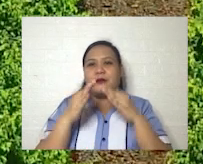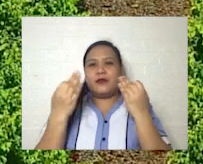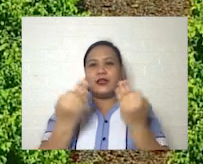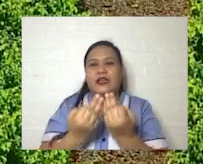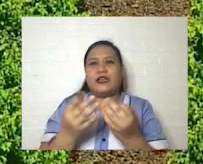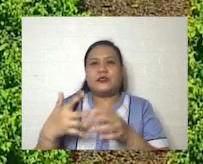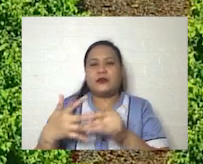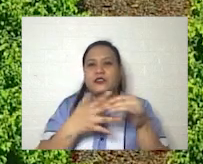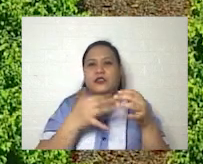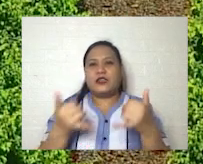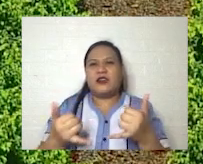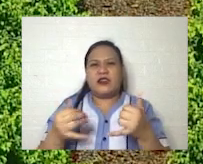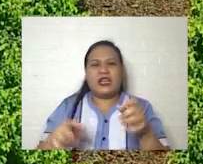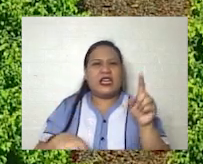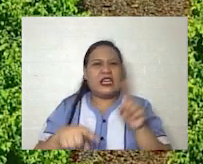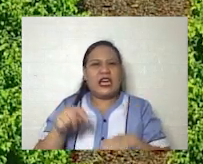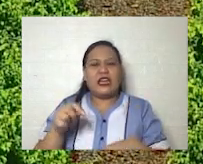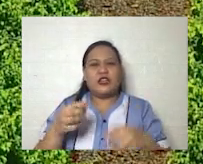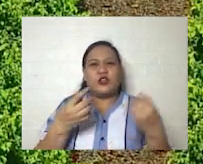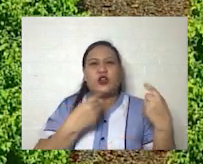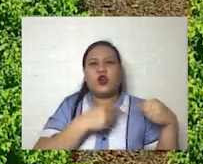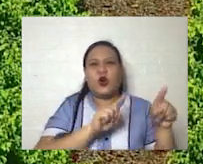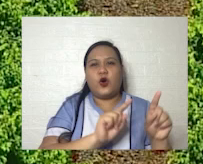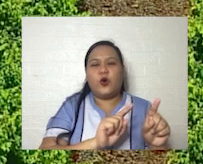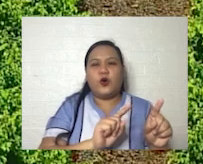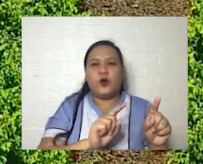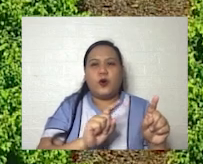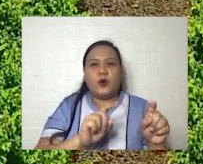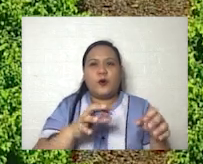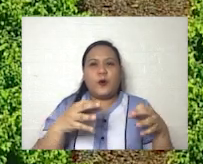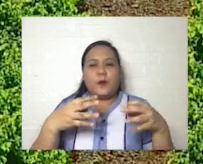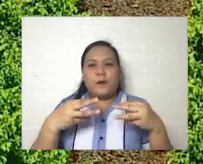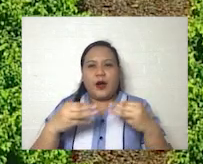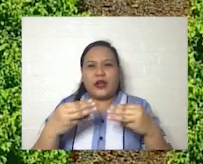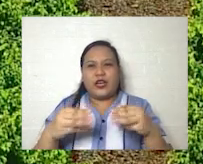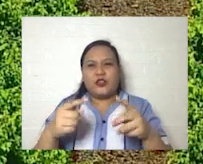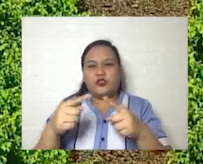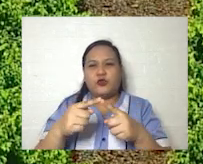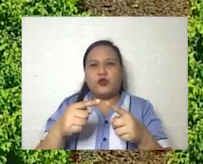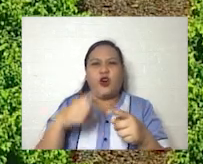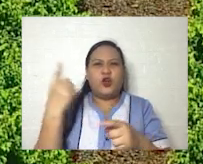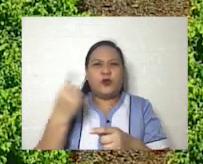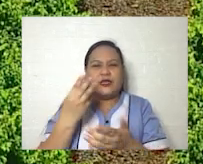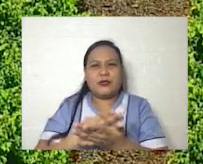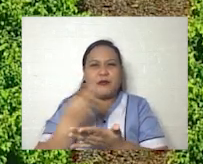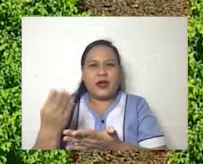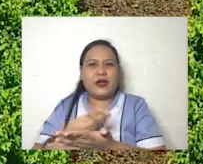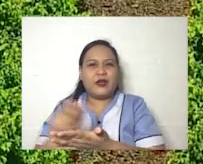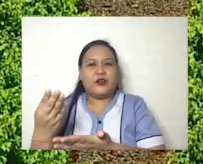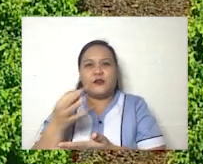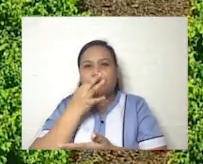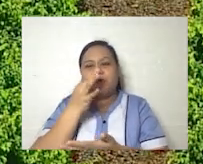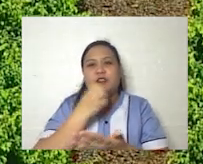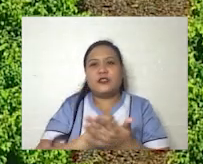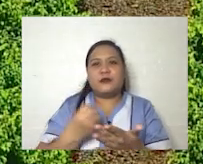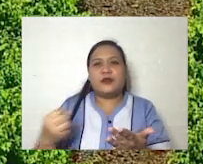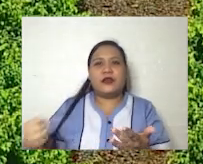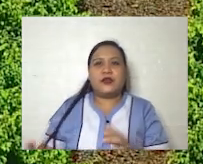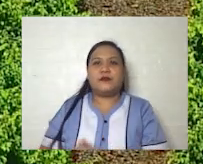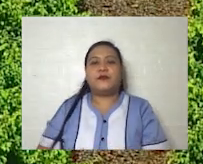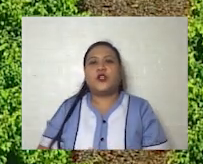family, especially now that we cannot go to market as frequently as before to buy food